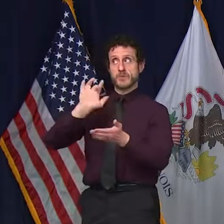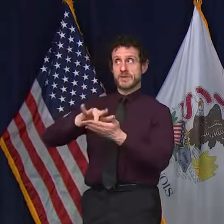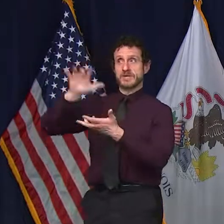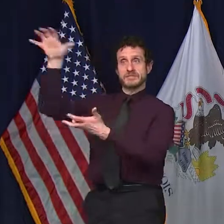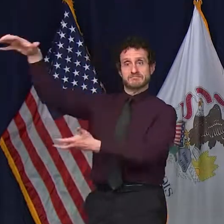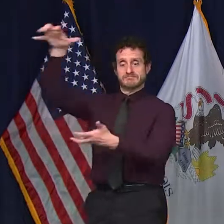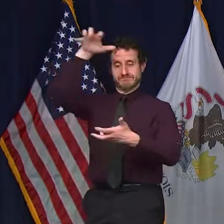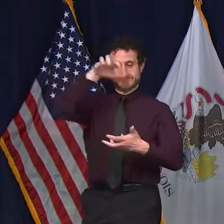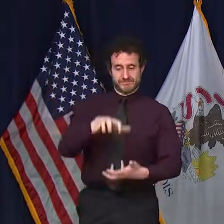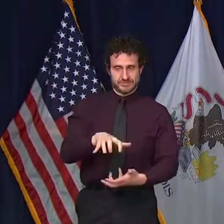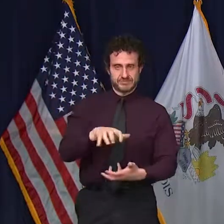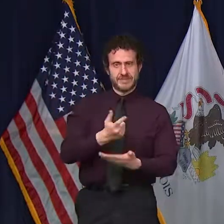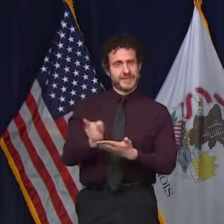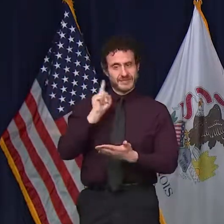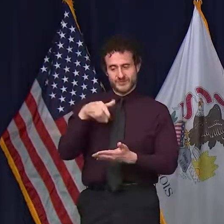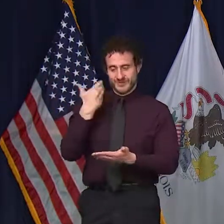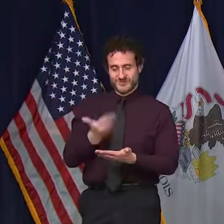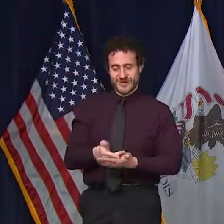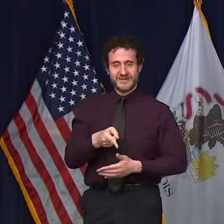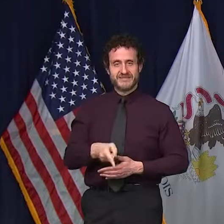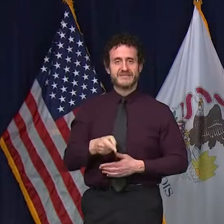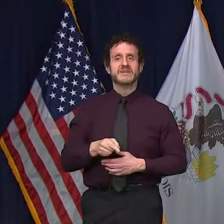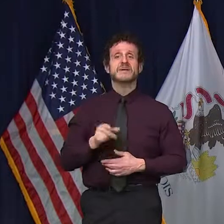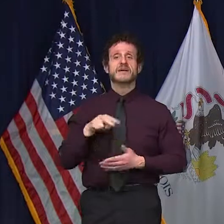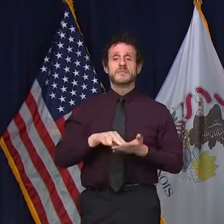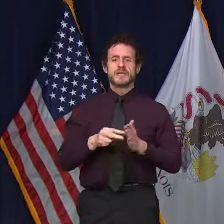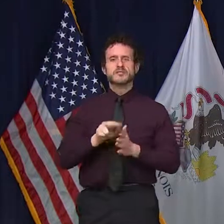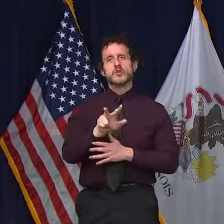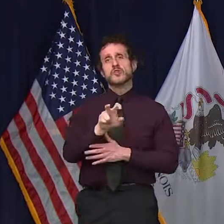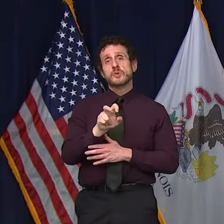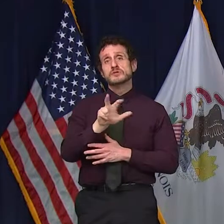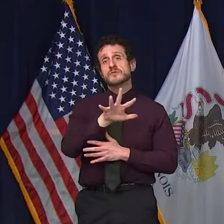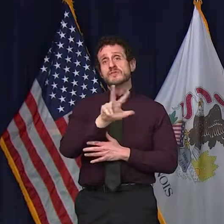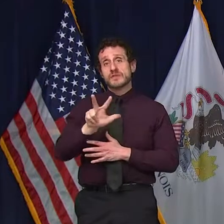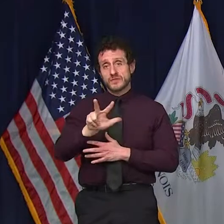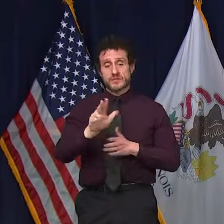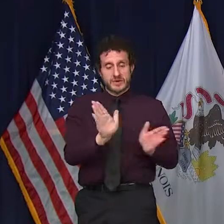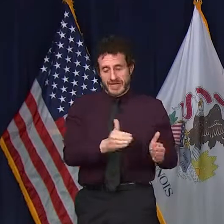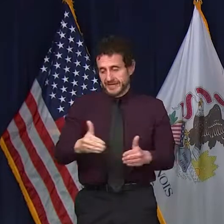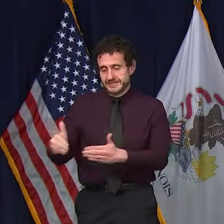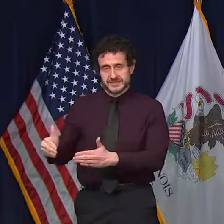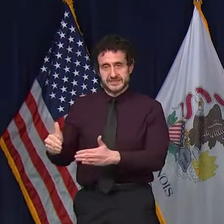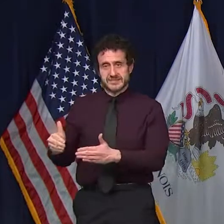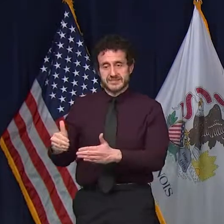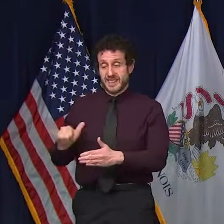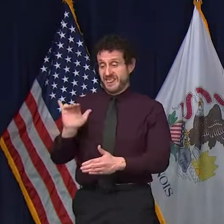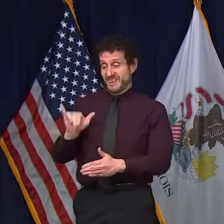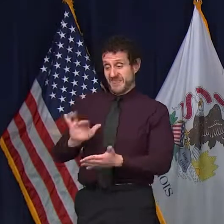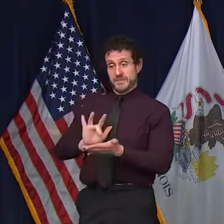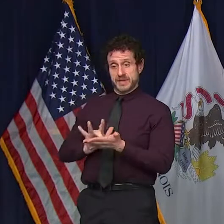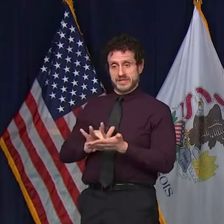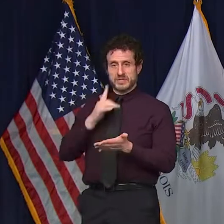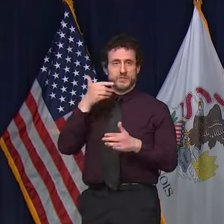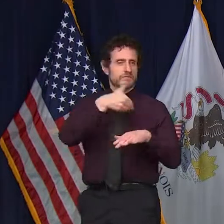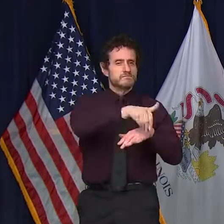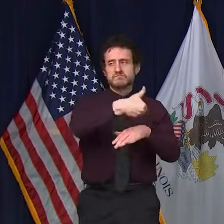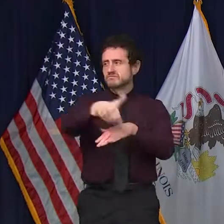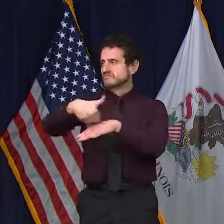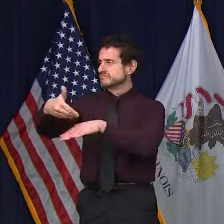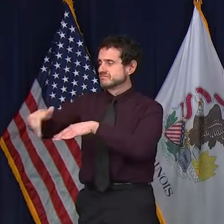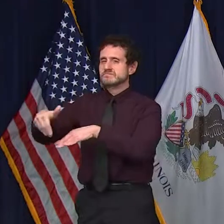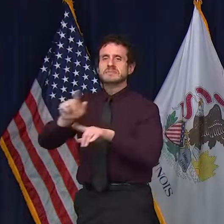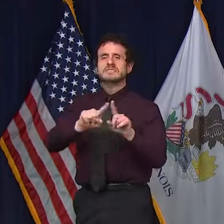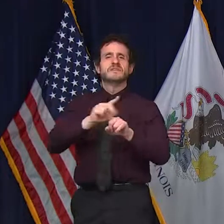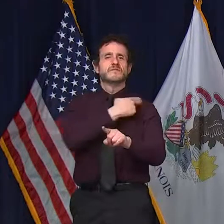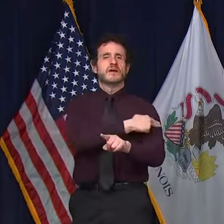remdesivir last week, and that involves 353 cases, and that has been distributed to hospitals around